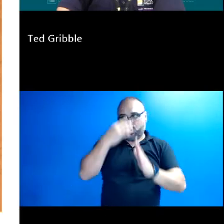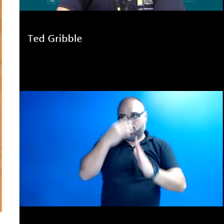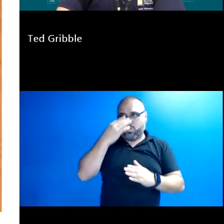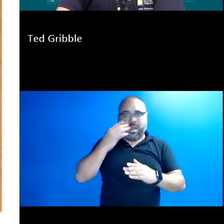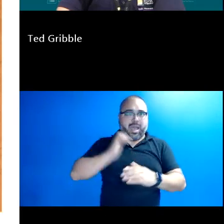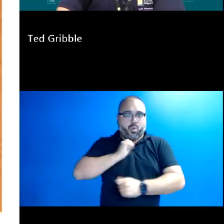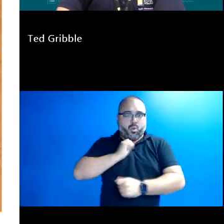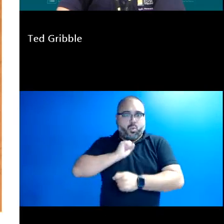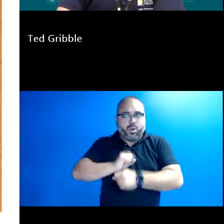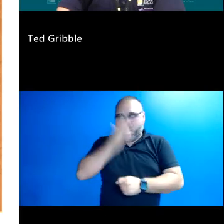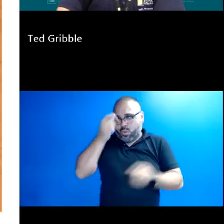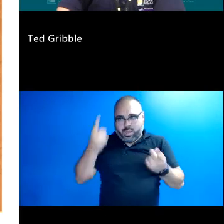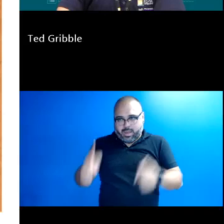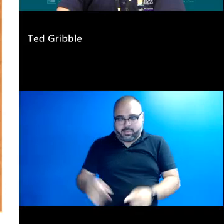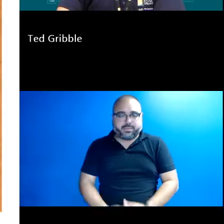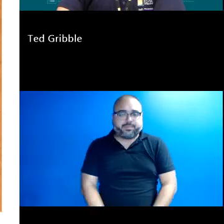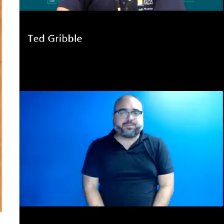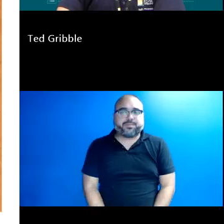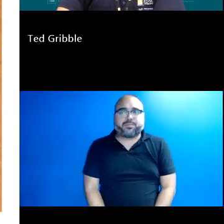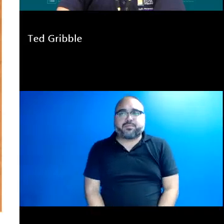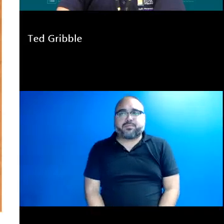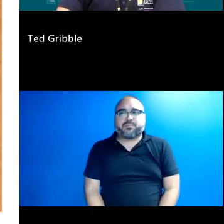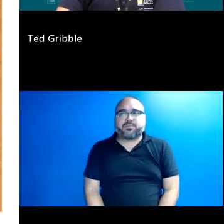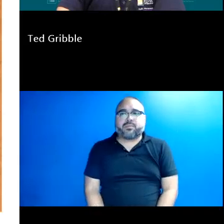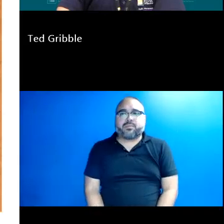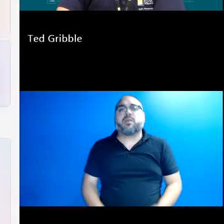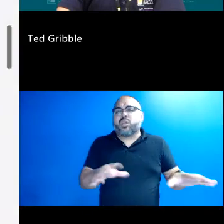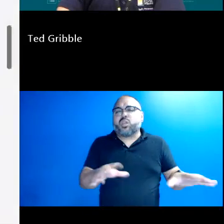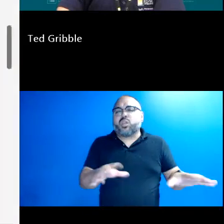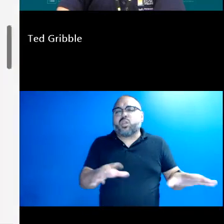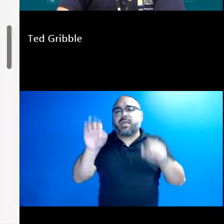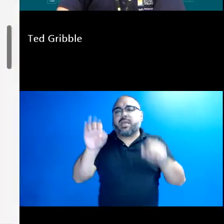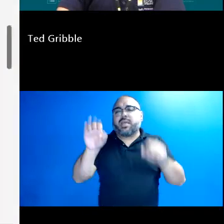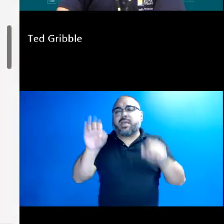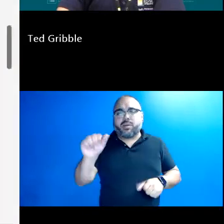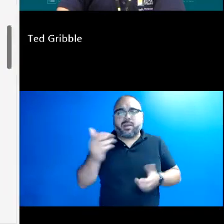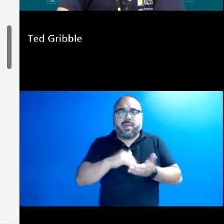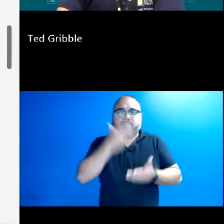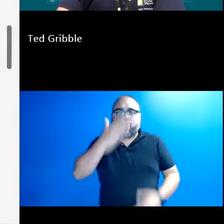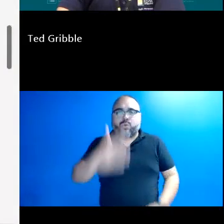happens. And you can take it back, Barbara, the screen. Thanks.